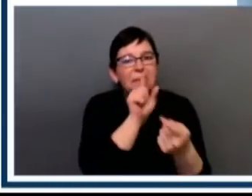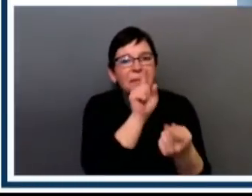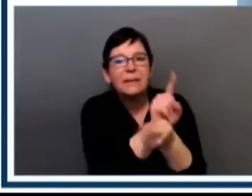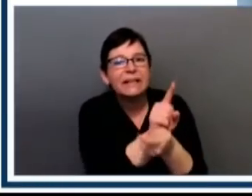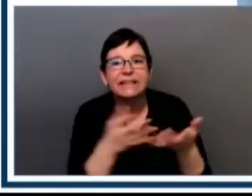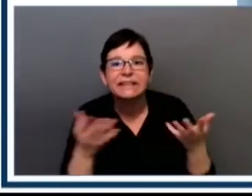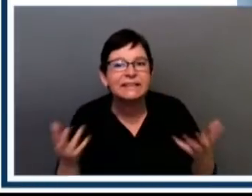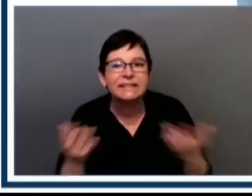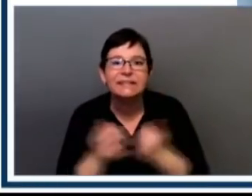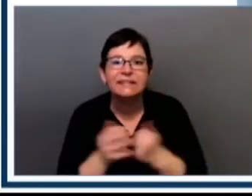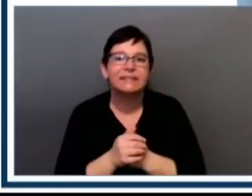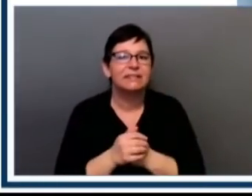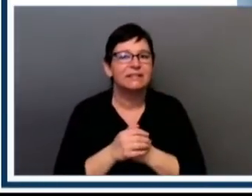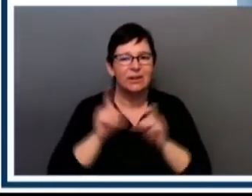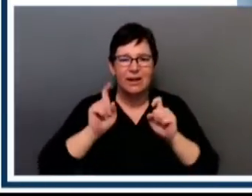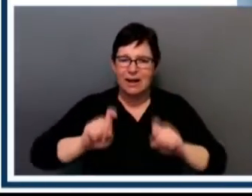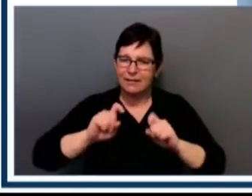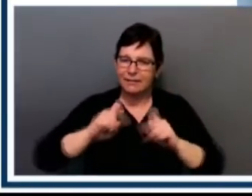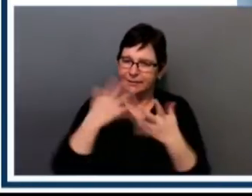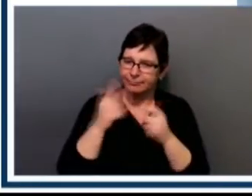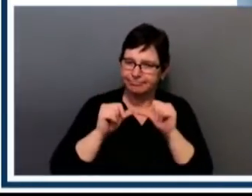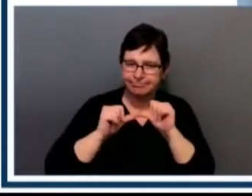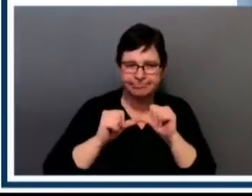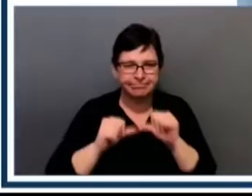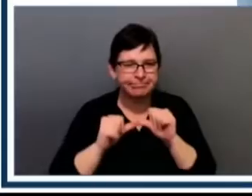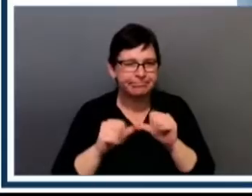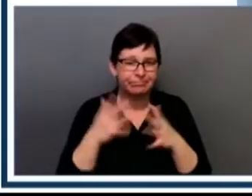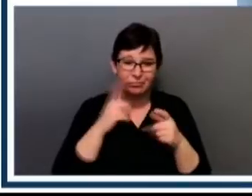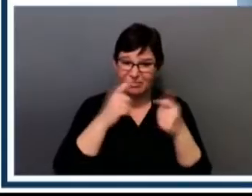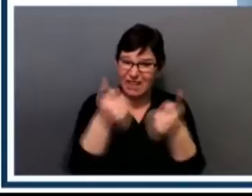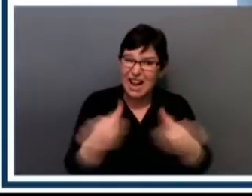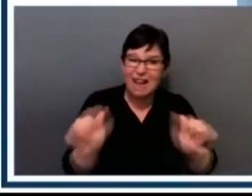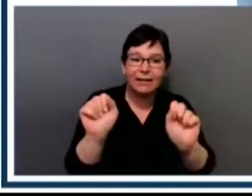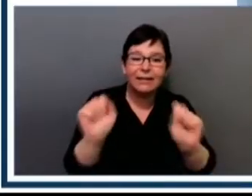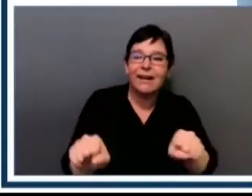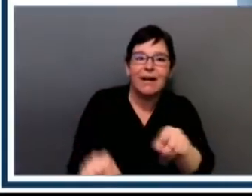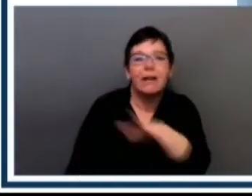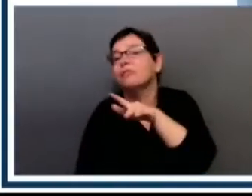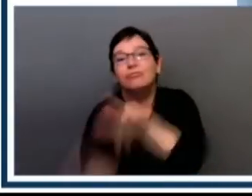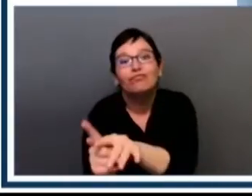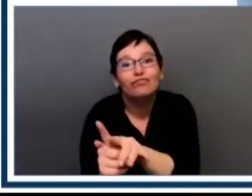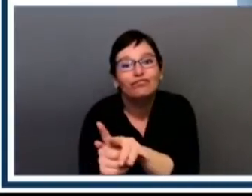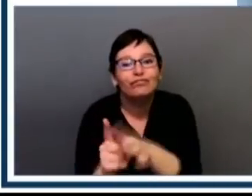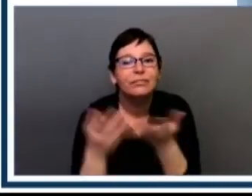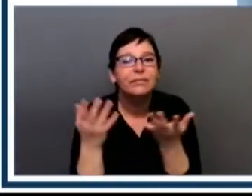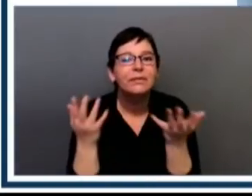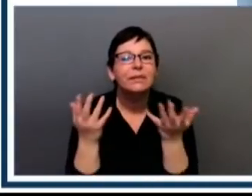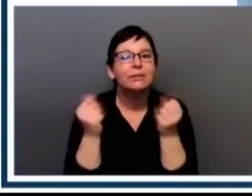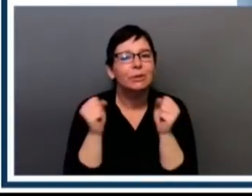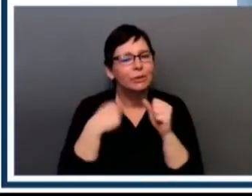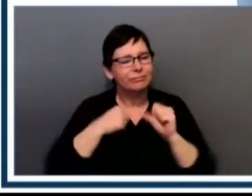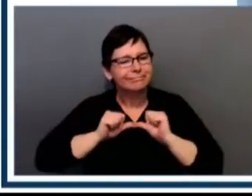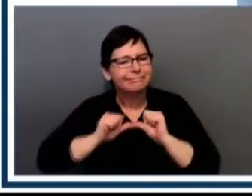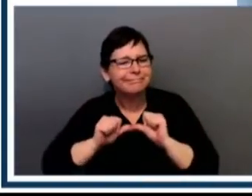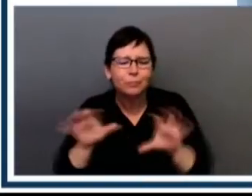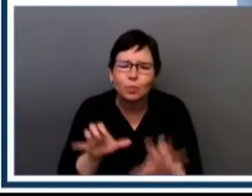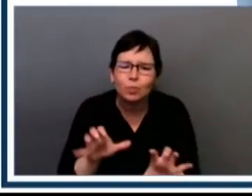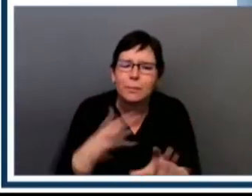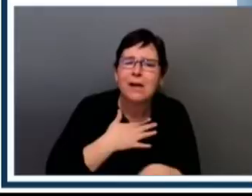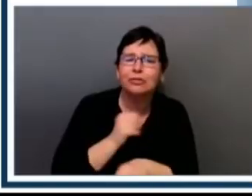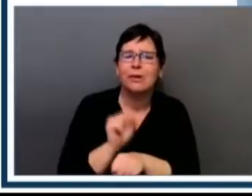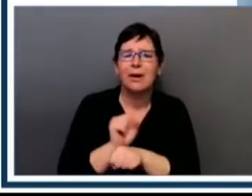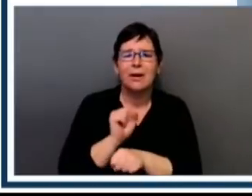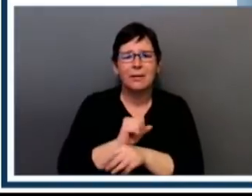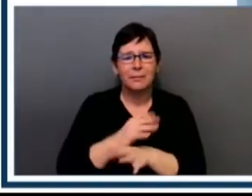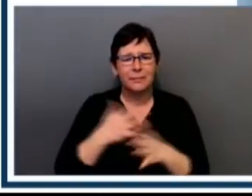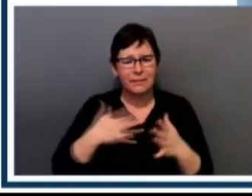do the surveillance and monitoring things here in the province and elsewhere. And as things evolve, we will continue to come back and have conversations